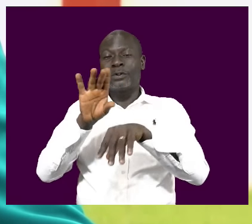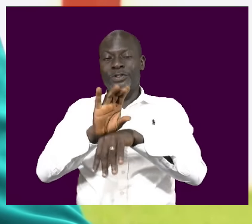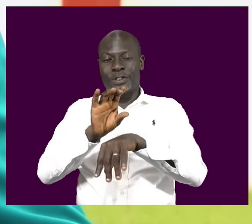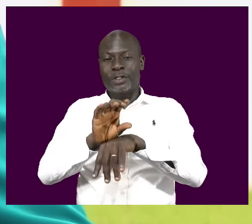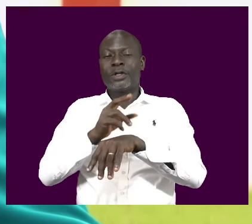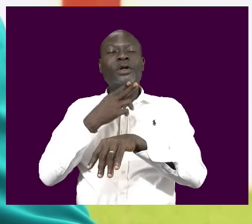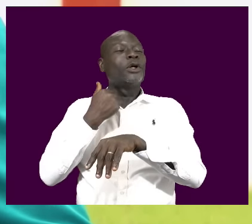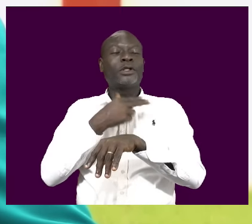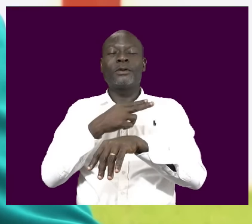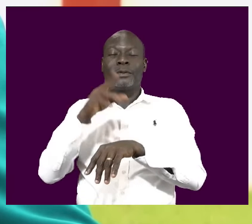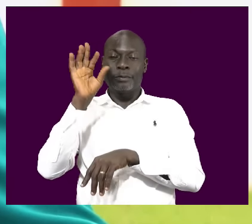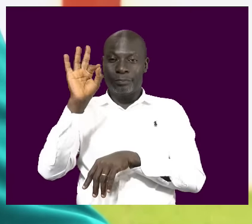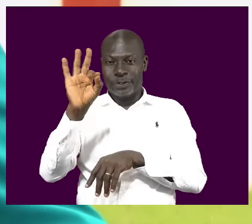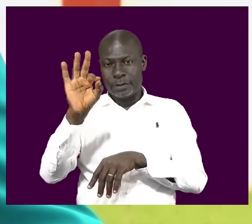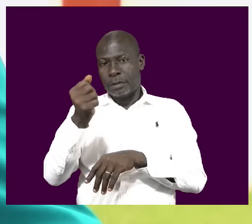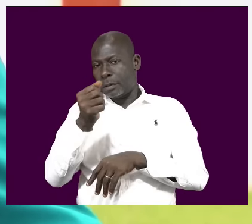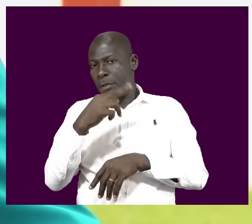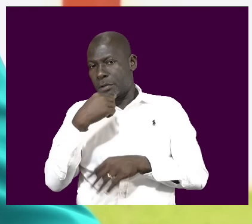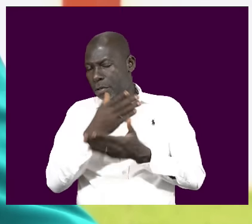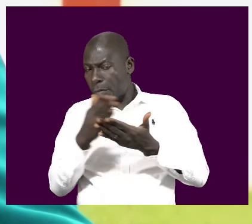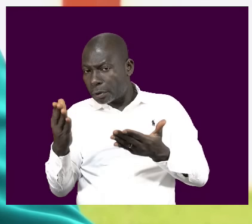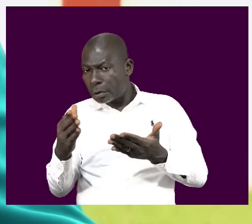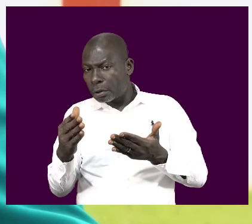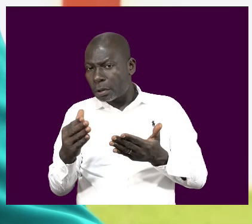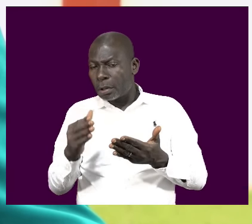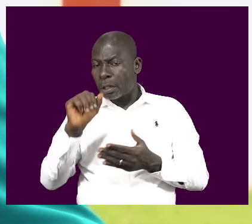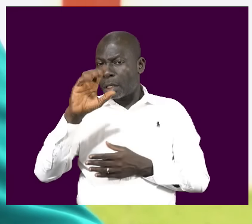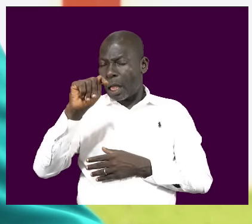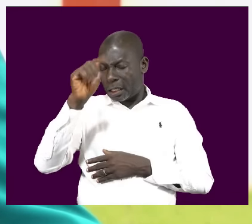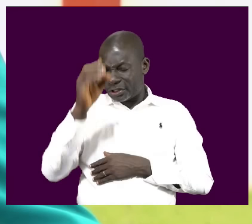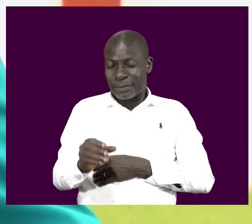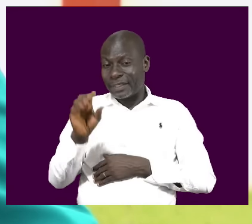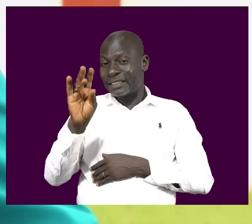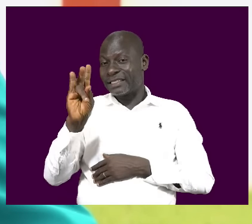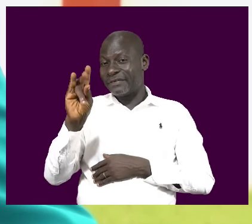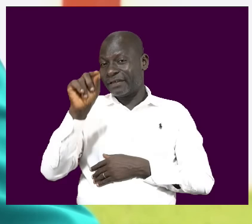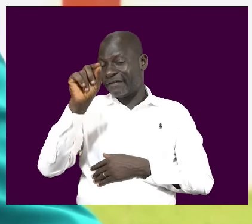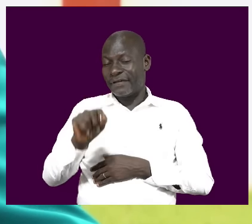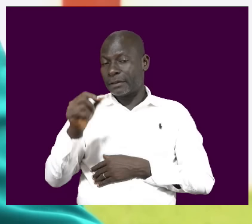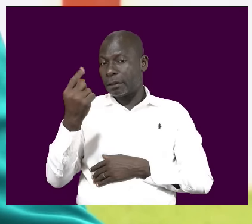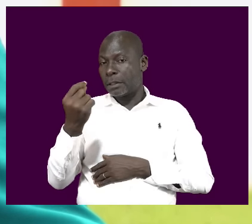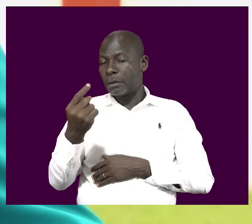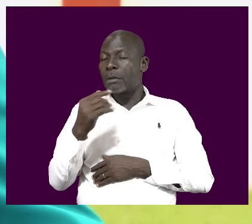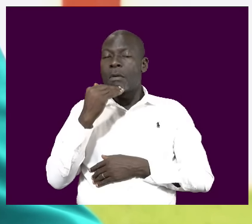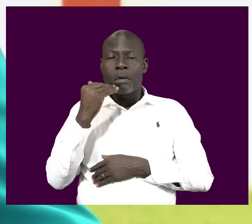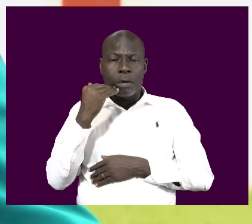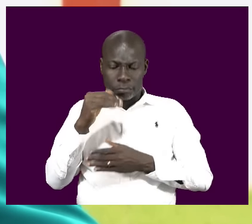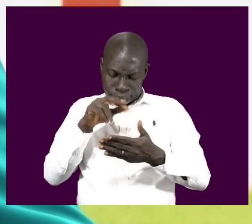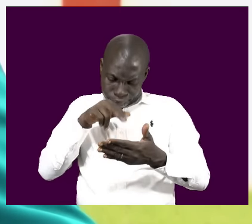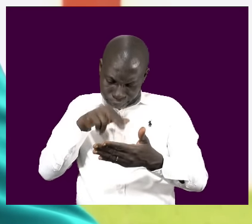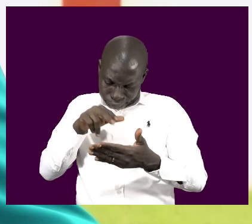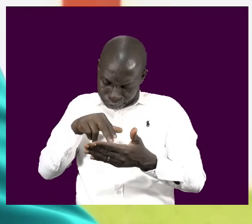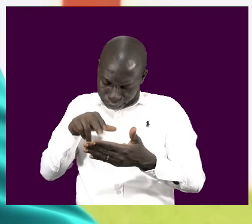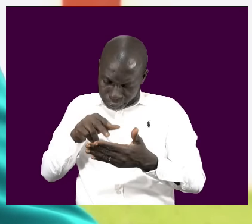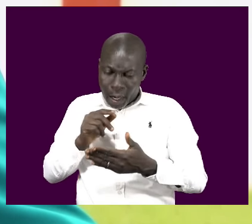osofo eka asembi de kirewa Acts 17:11 eka se ukofia cross check asembla